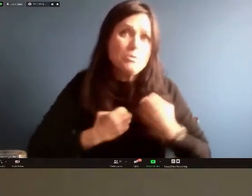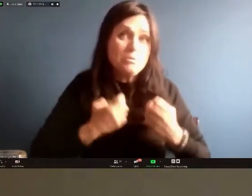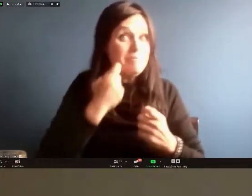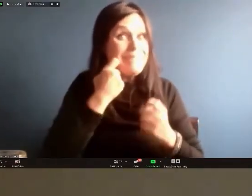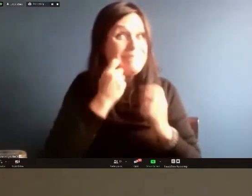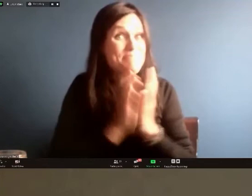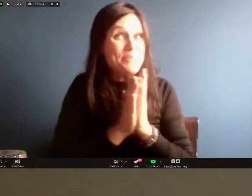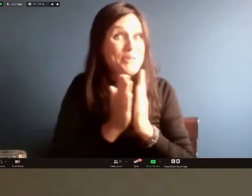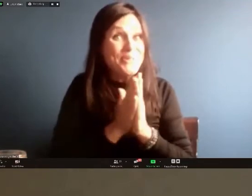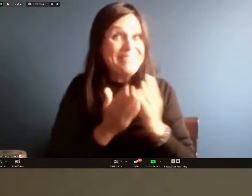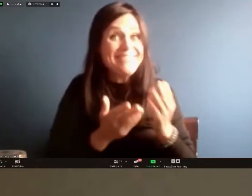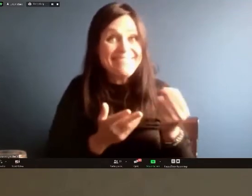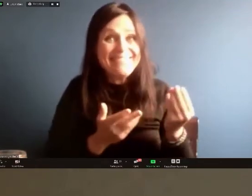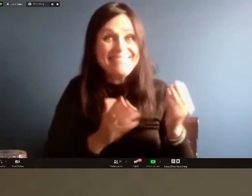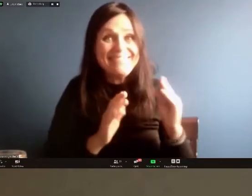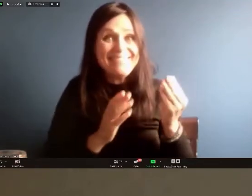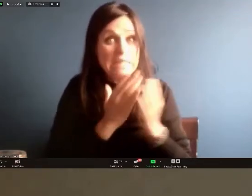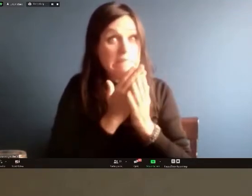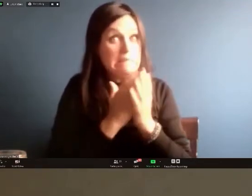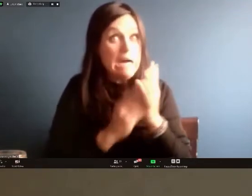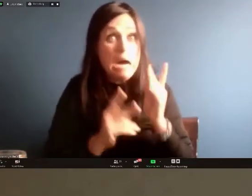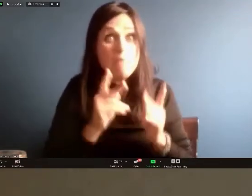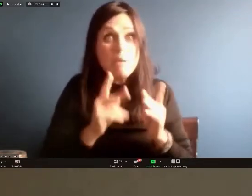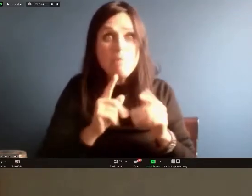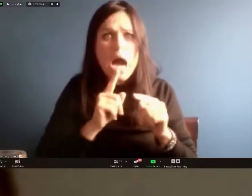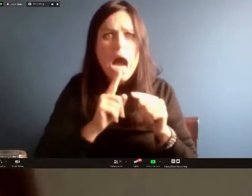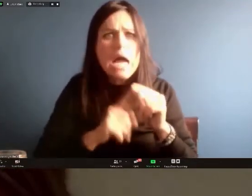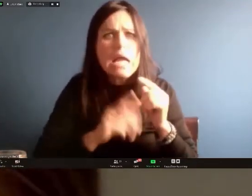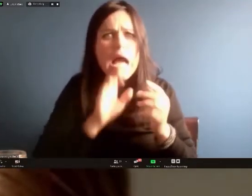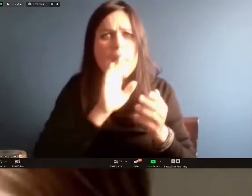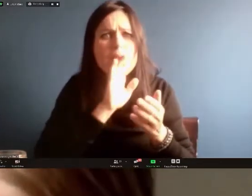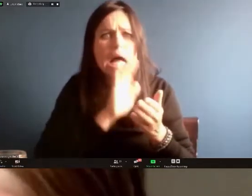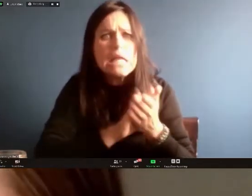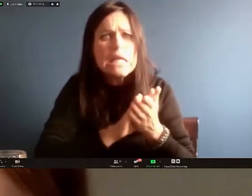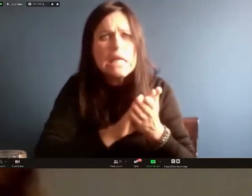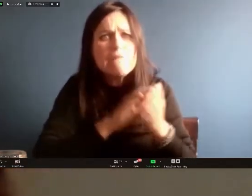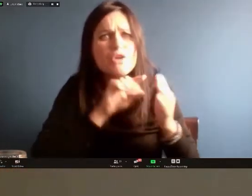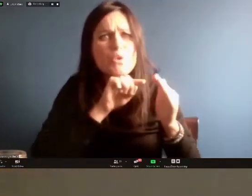say, I can't believe you killed the gerbil.